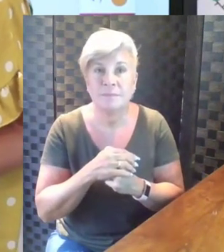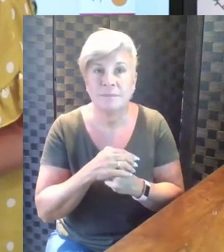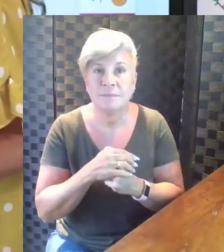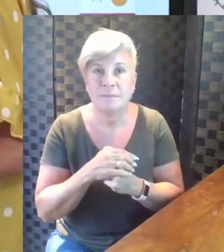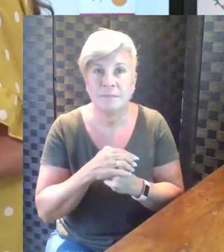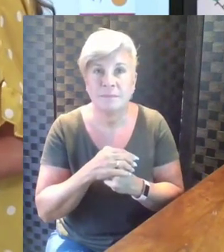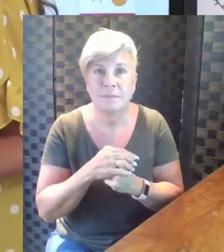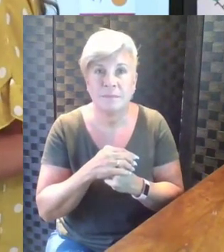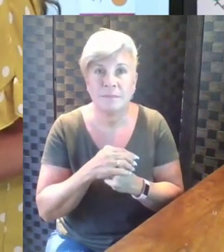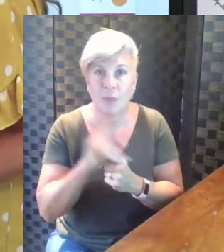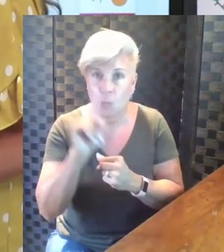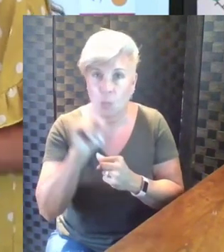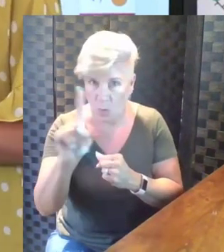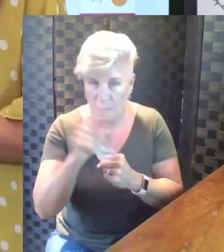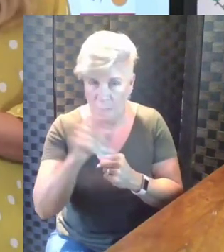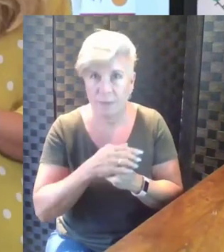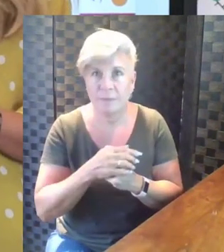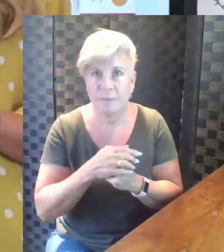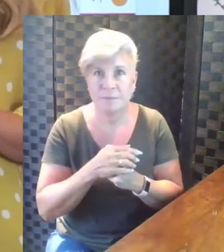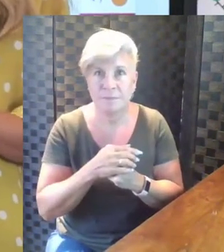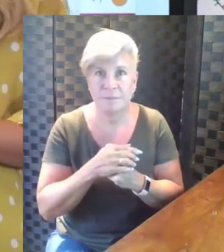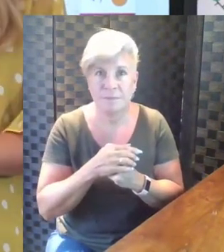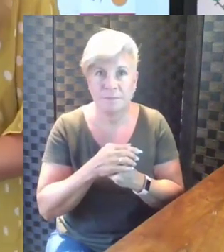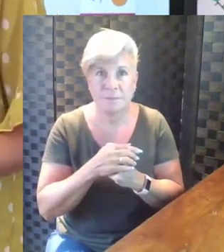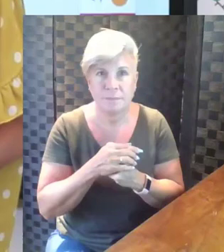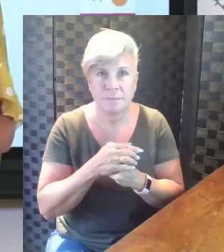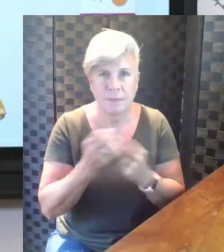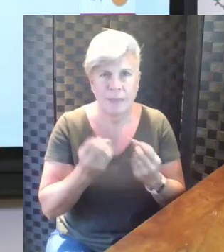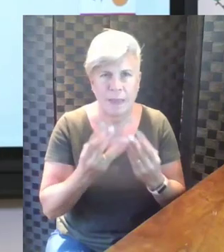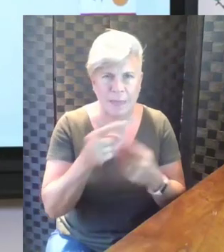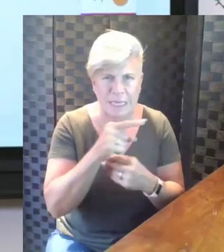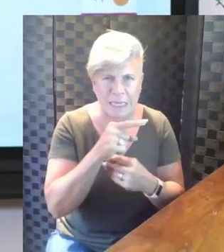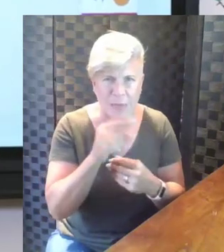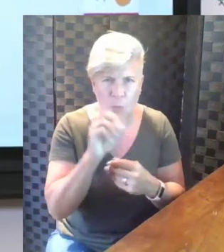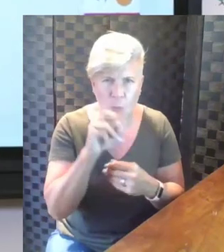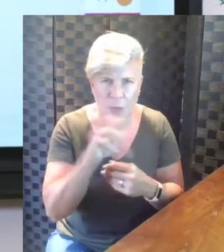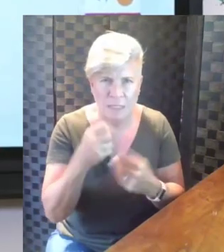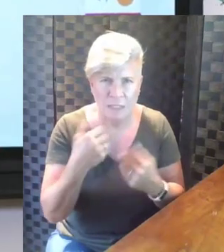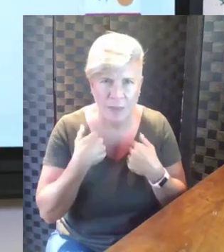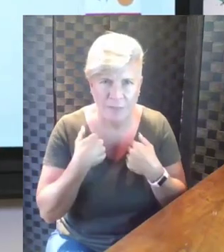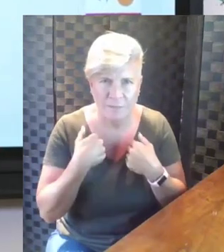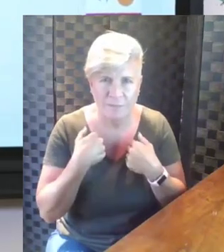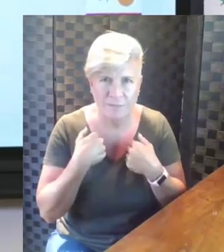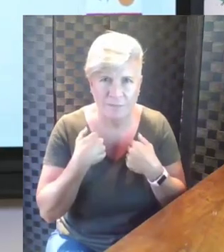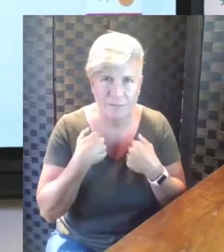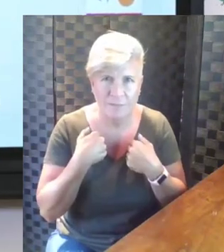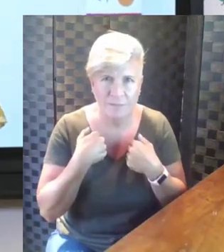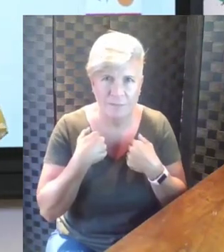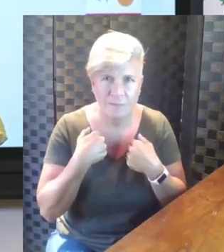All right, so I'm going to put my 1 here for 1 group of 10. And how many ones do I have left over?